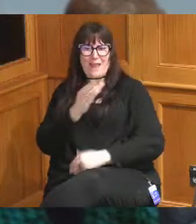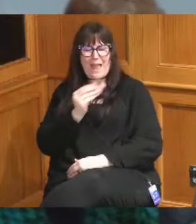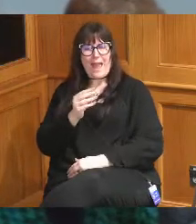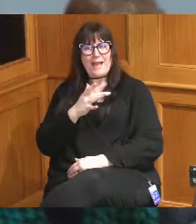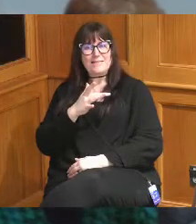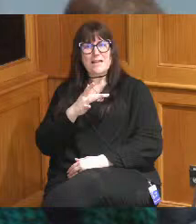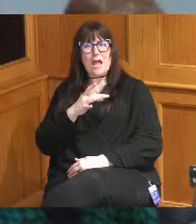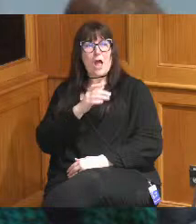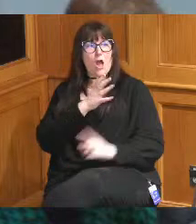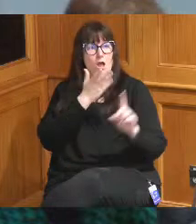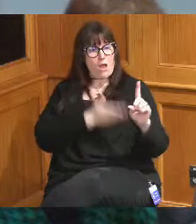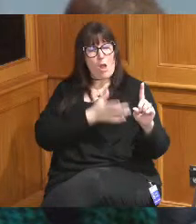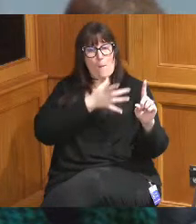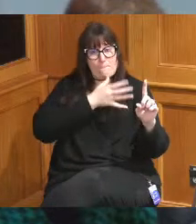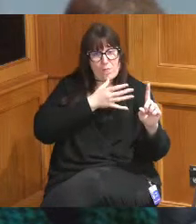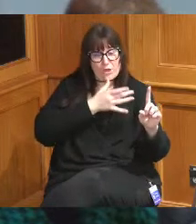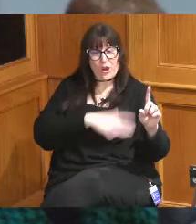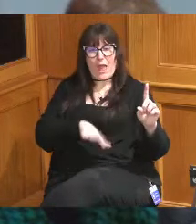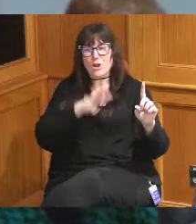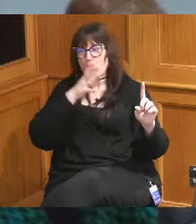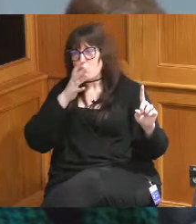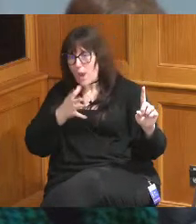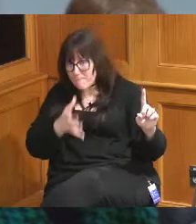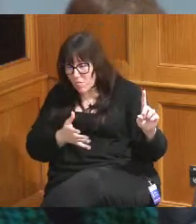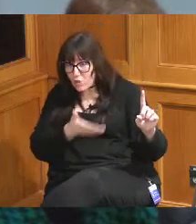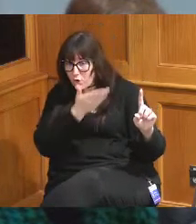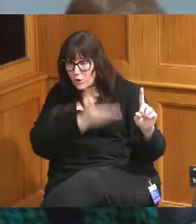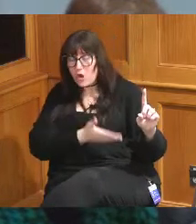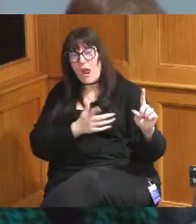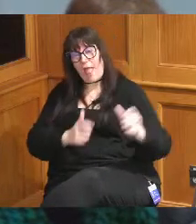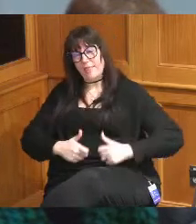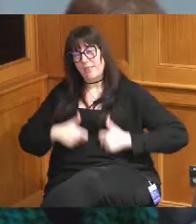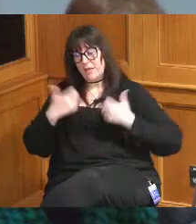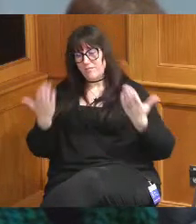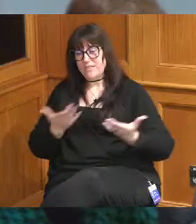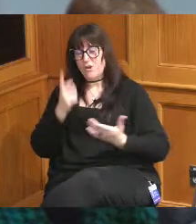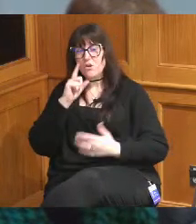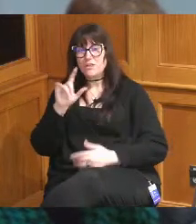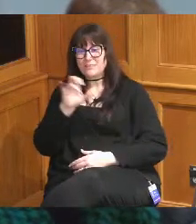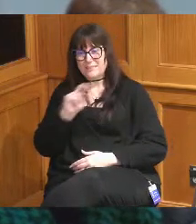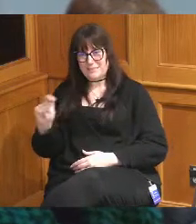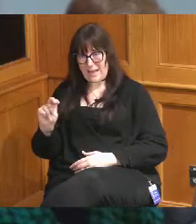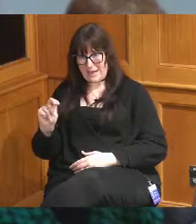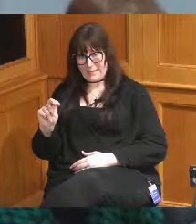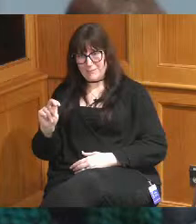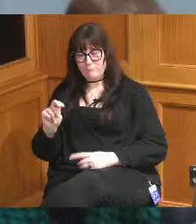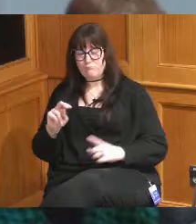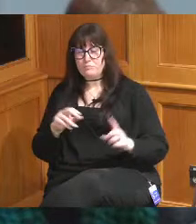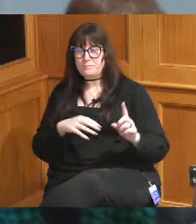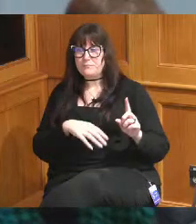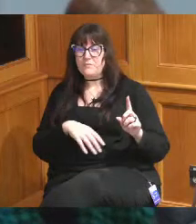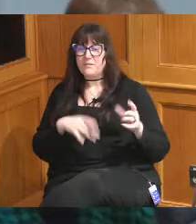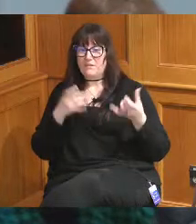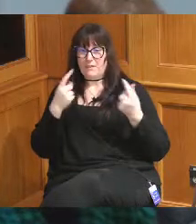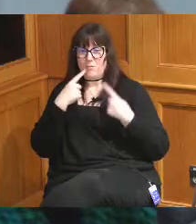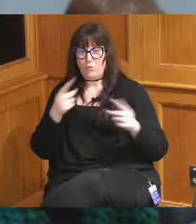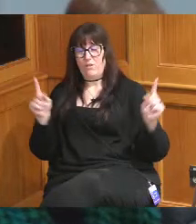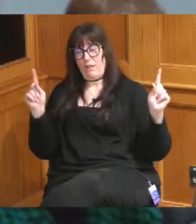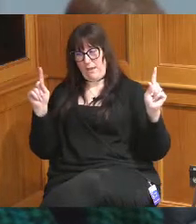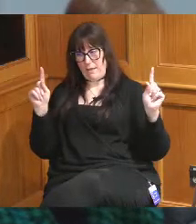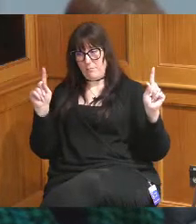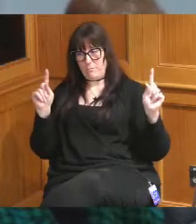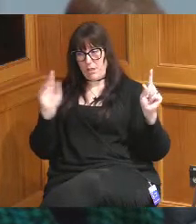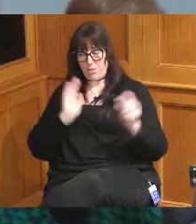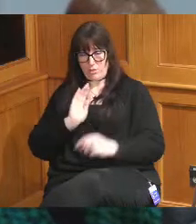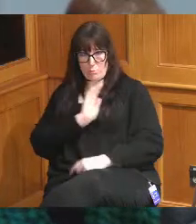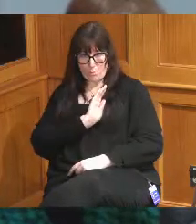devoted mother and grandmother and lifelong resident of Cincinnati, Ohio. Be it further proclaimed that the Board of